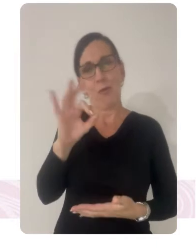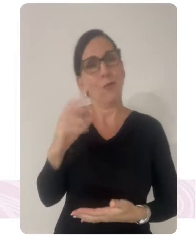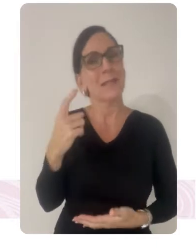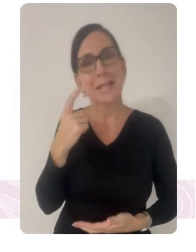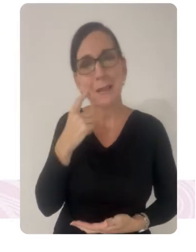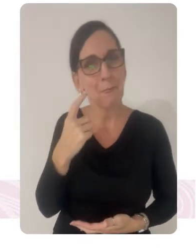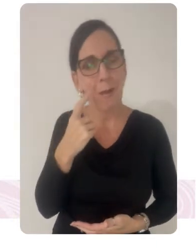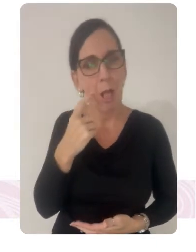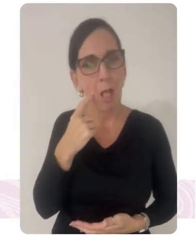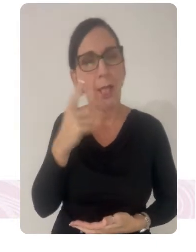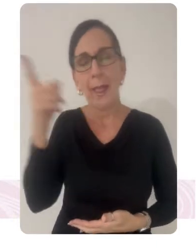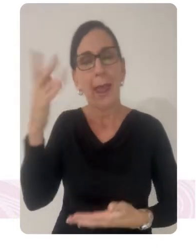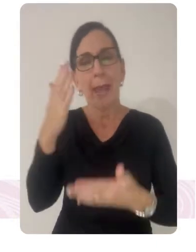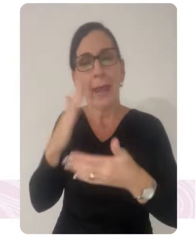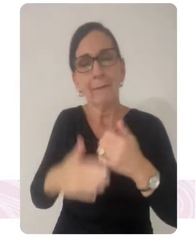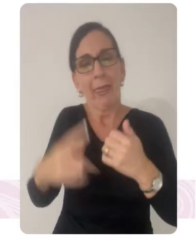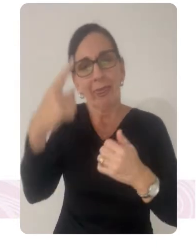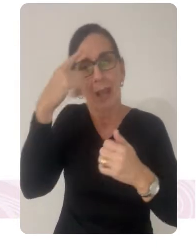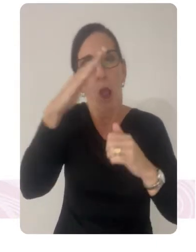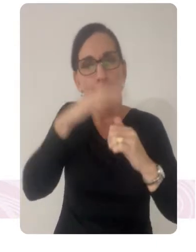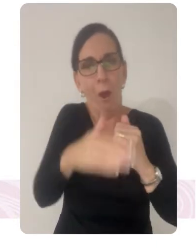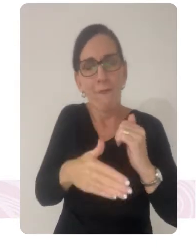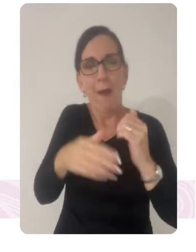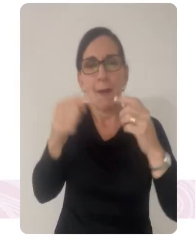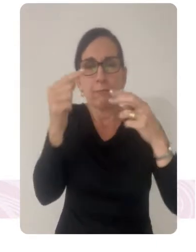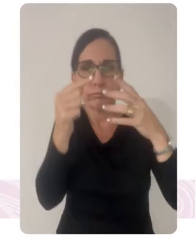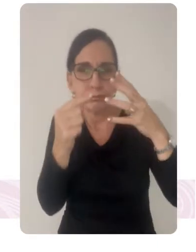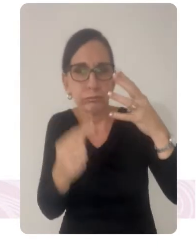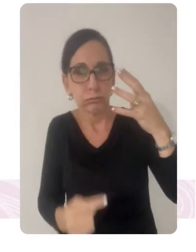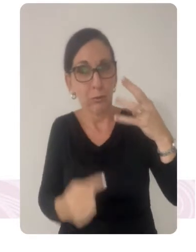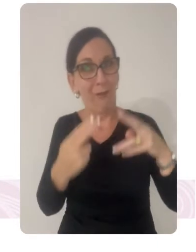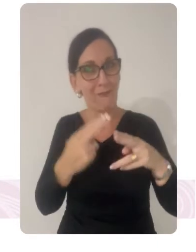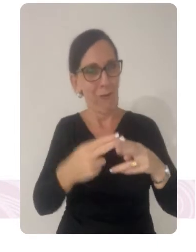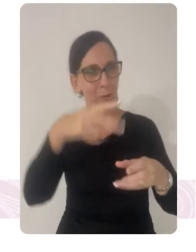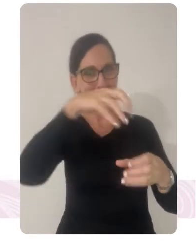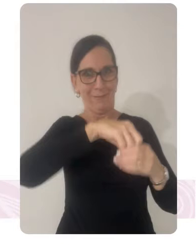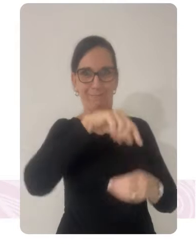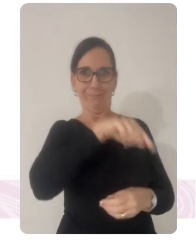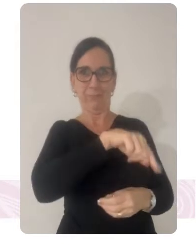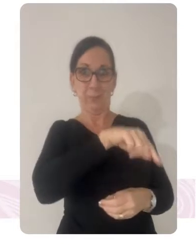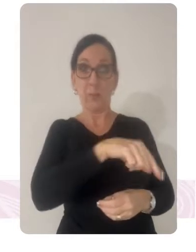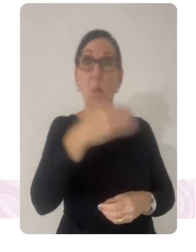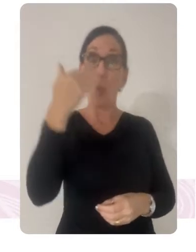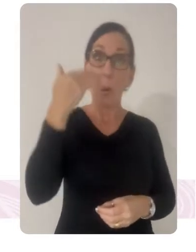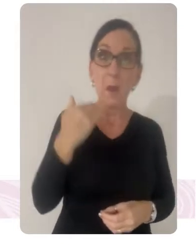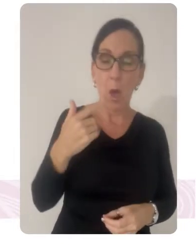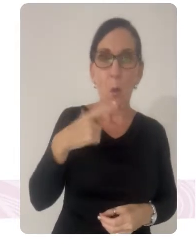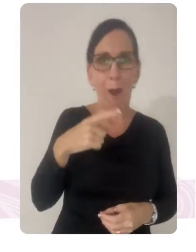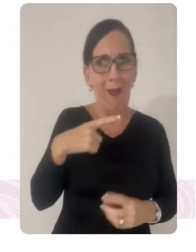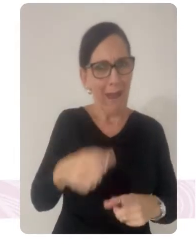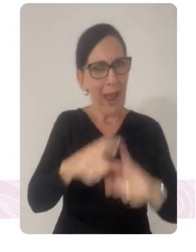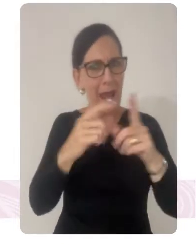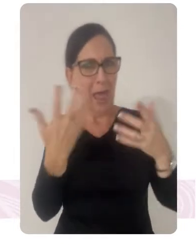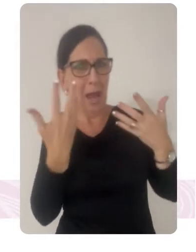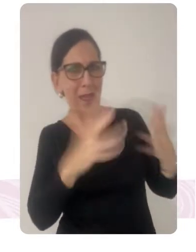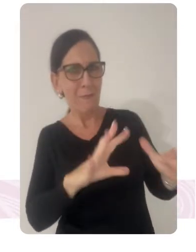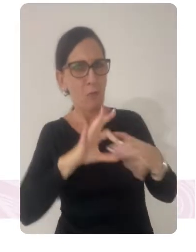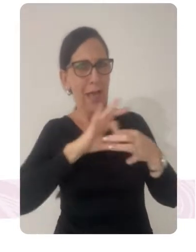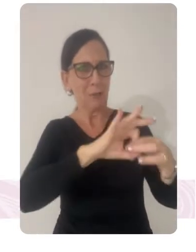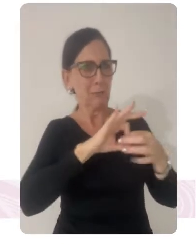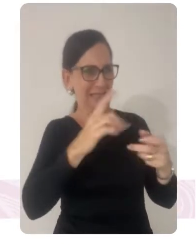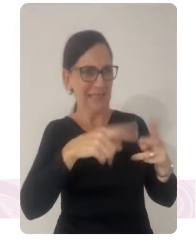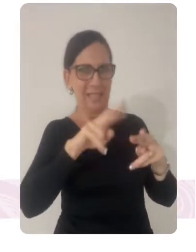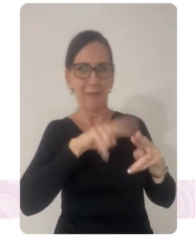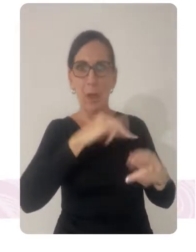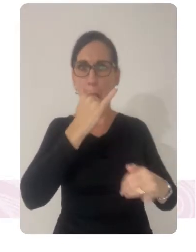simplistic thinking doesn't consider the complexities of the situation. For most women, it is often much harder for them to leave a